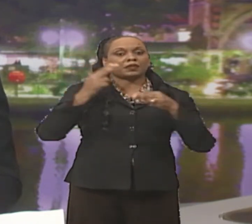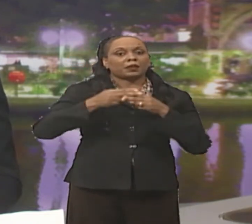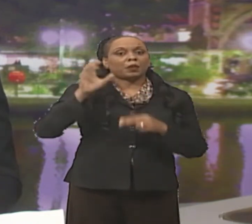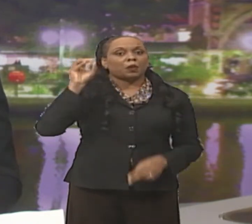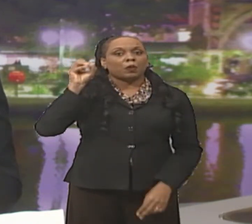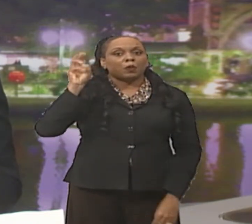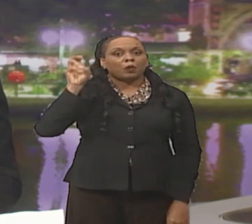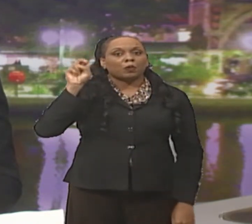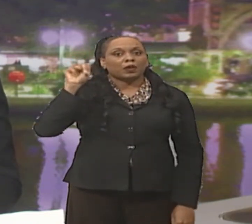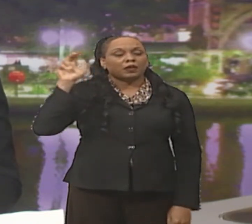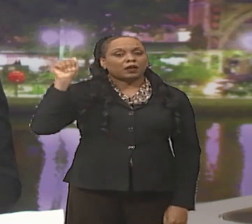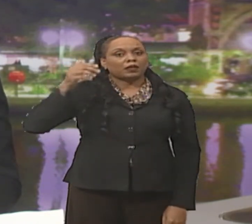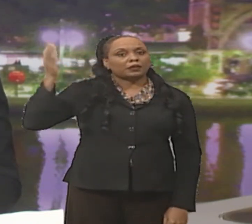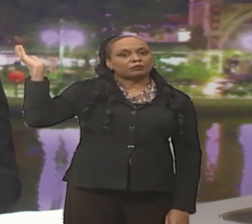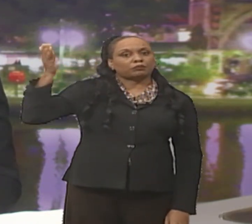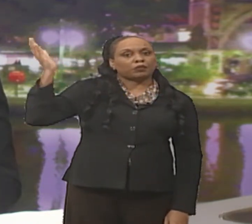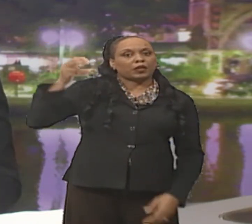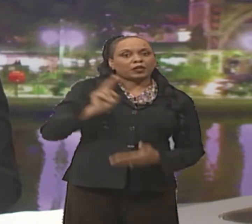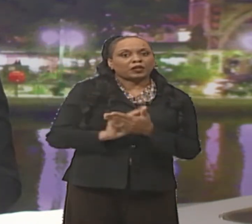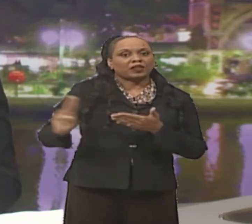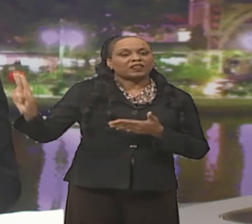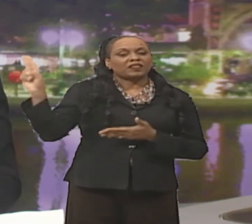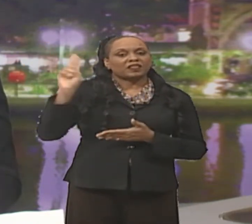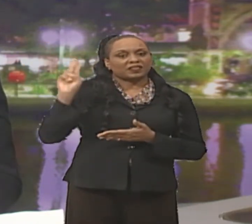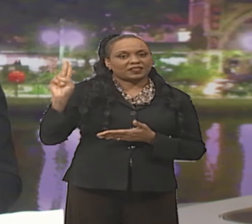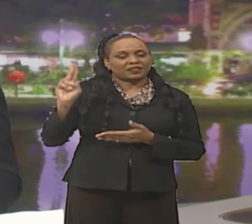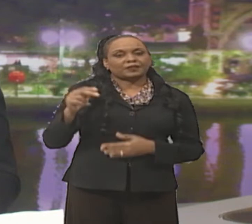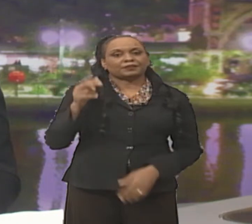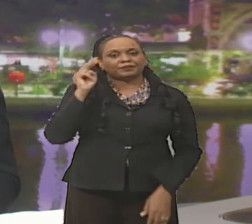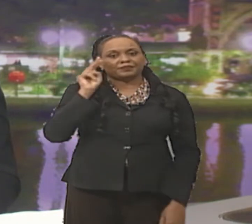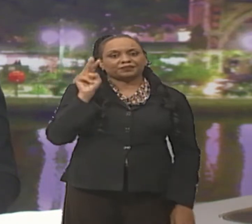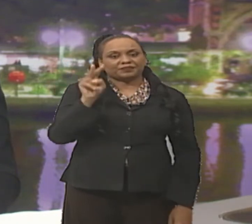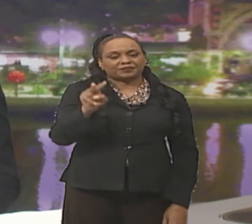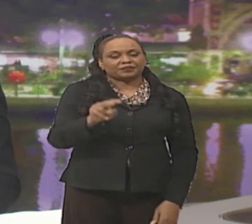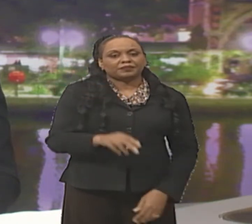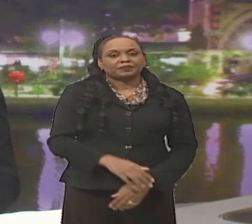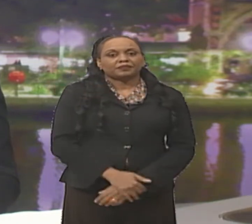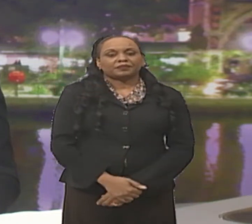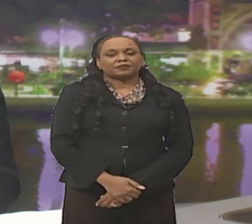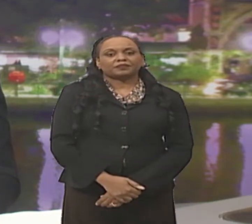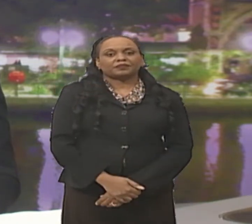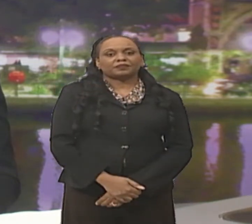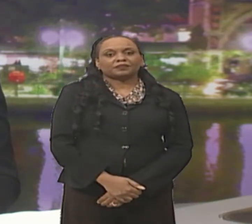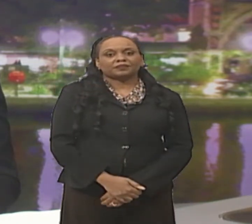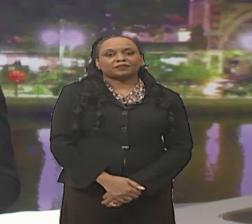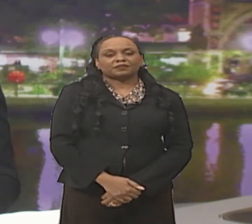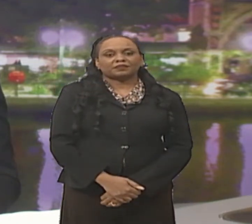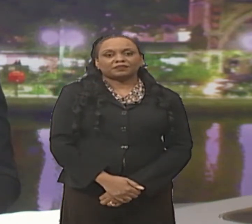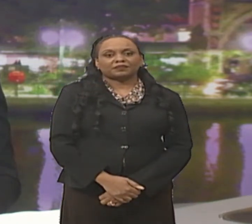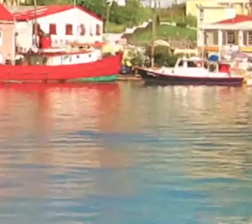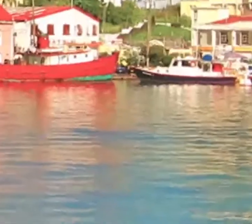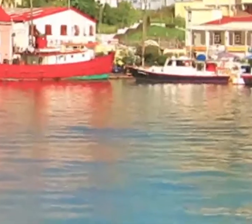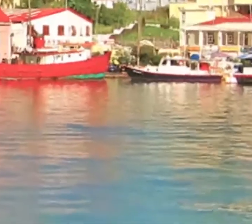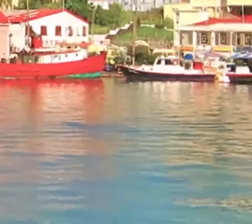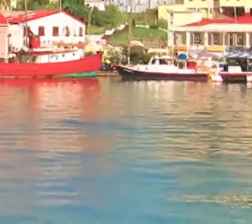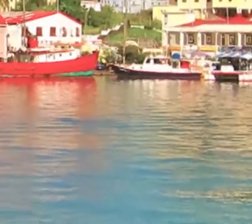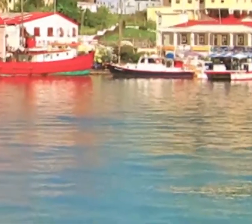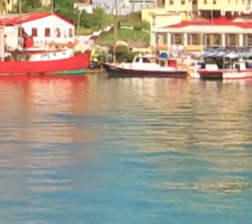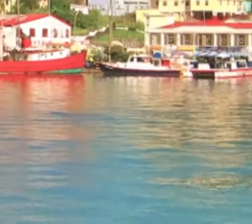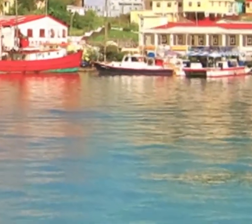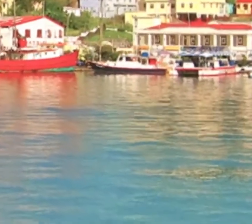public lecture at the University of the West Indies Cave Hill campus. Kareem Smith was there. In recent